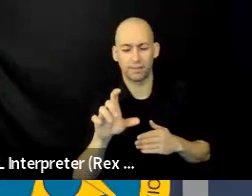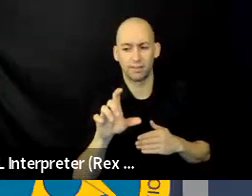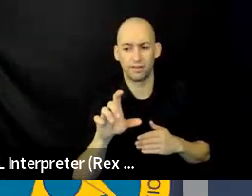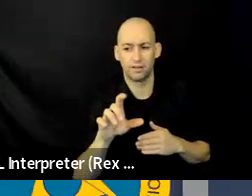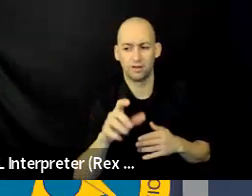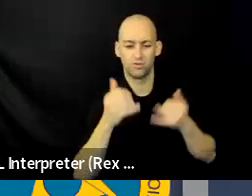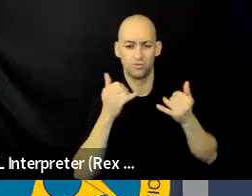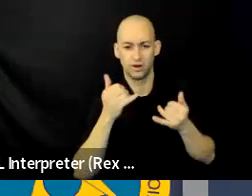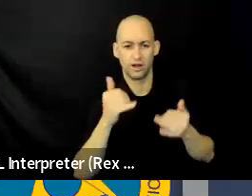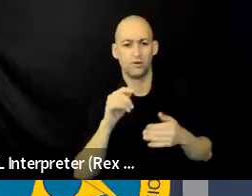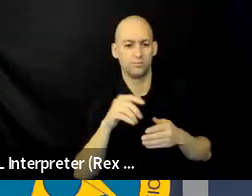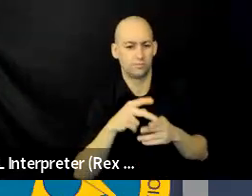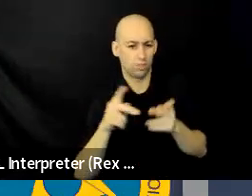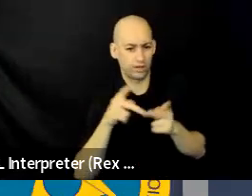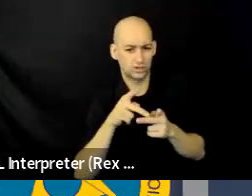current locations?